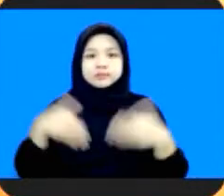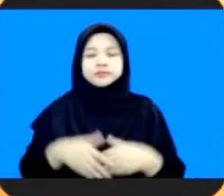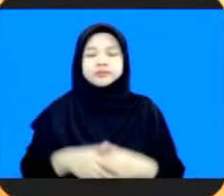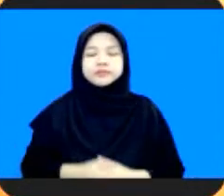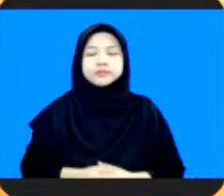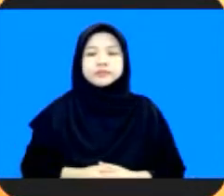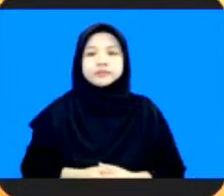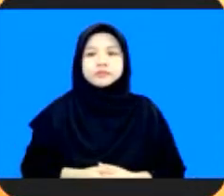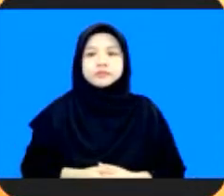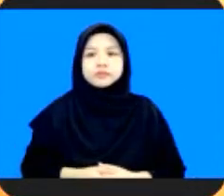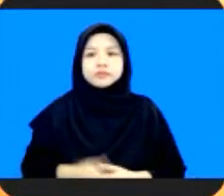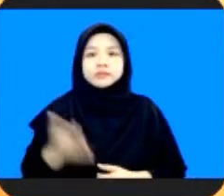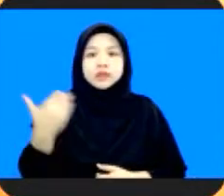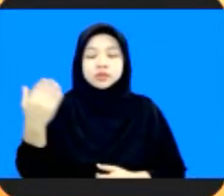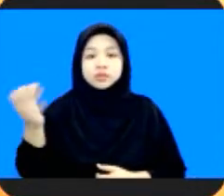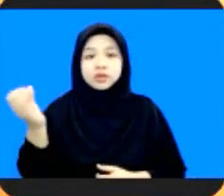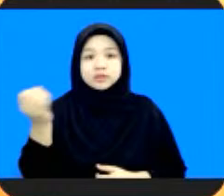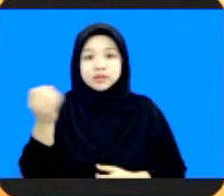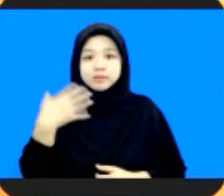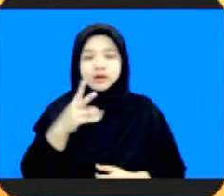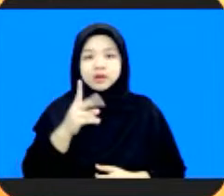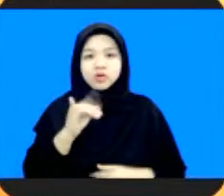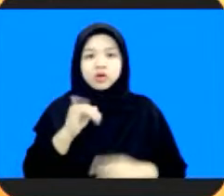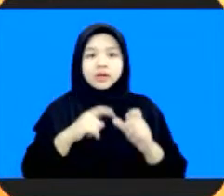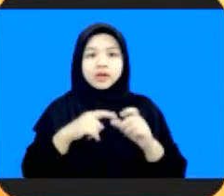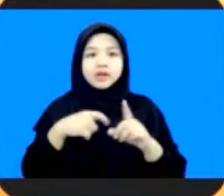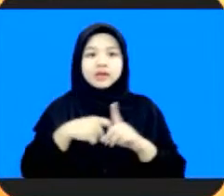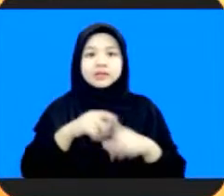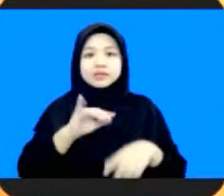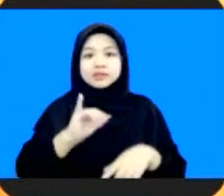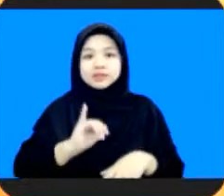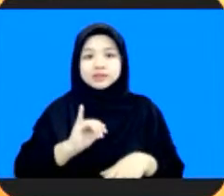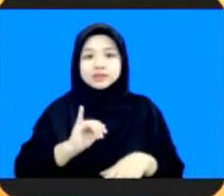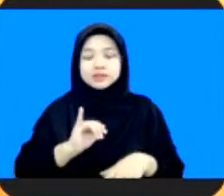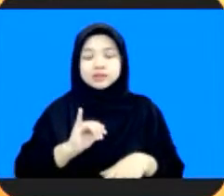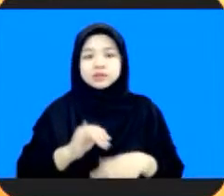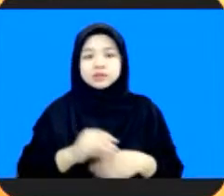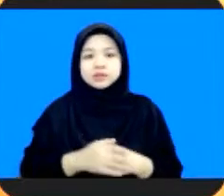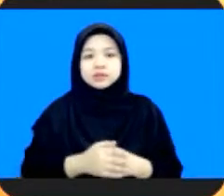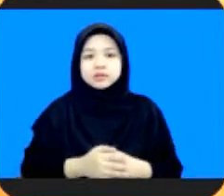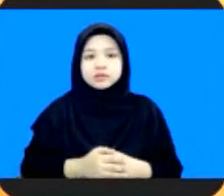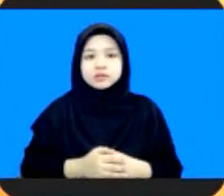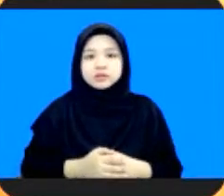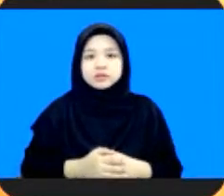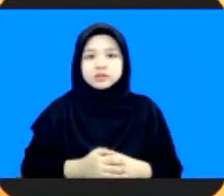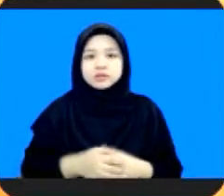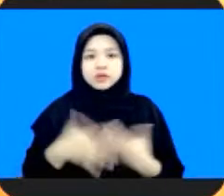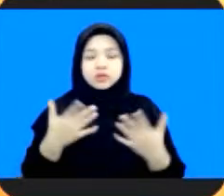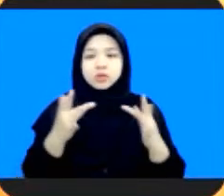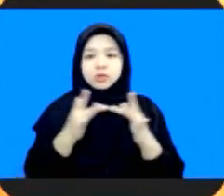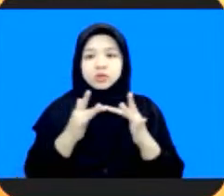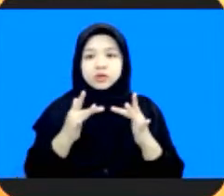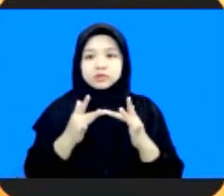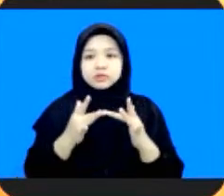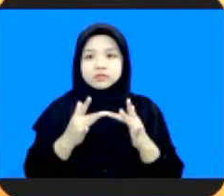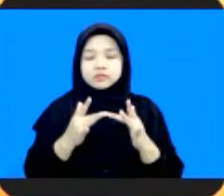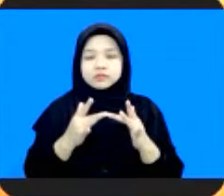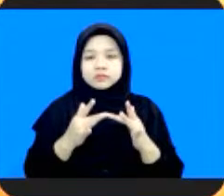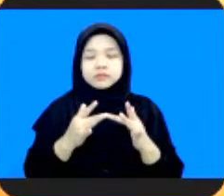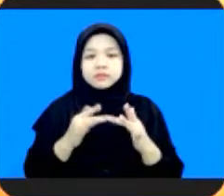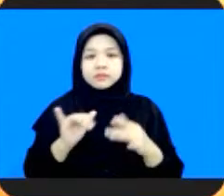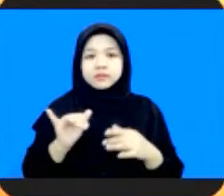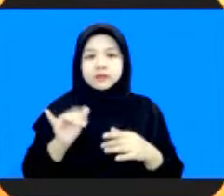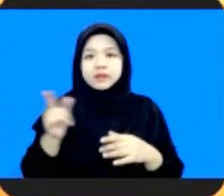we can continue to the floor, or maybe there is a question from the online. Yeah, actually, I just want to also say that there has been a lot